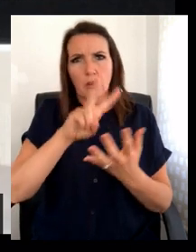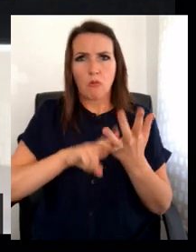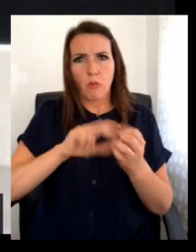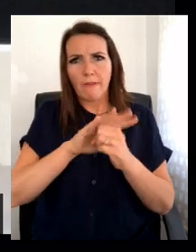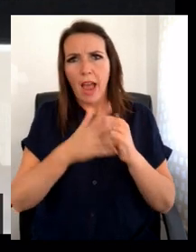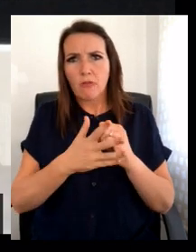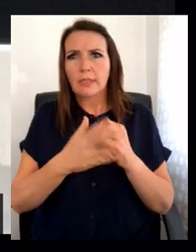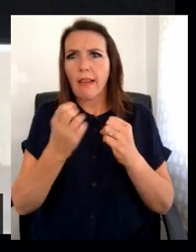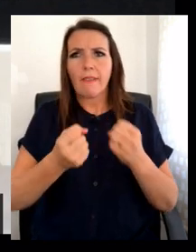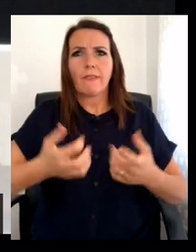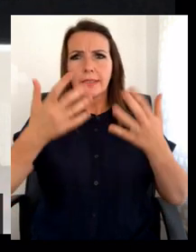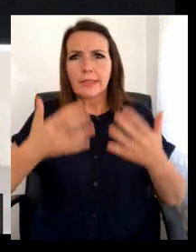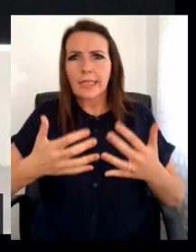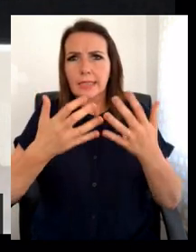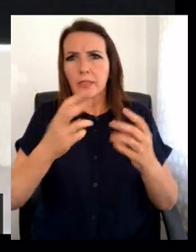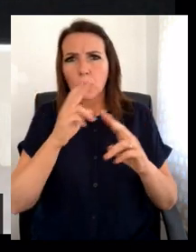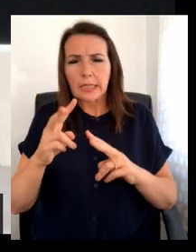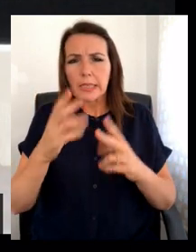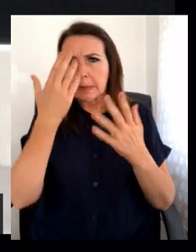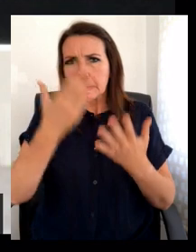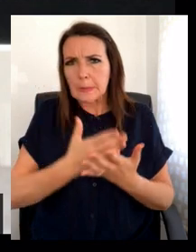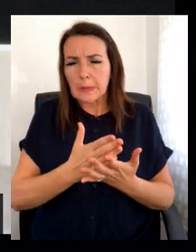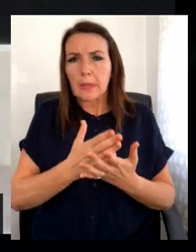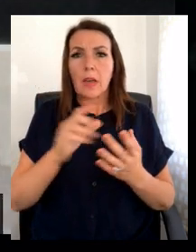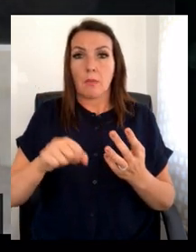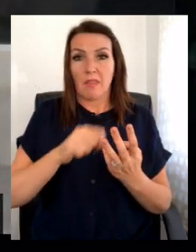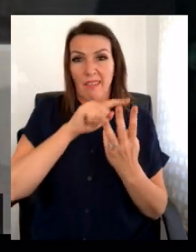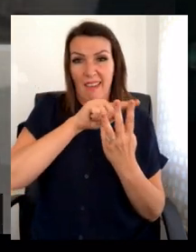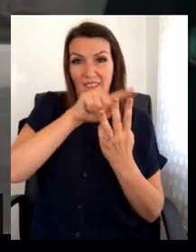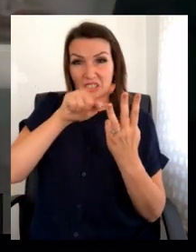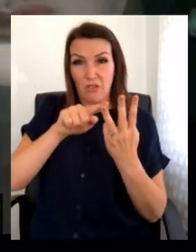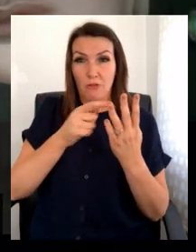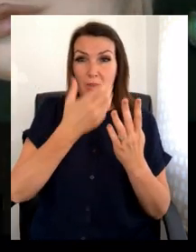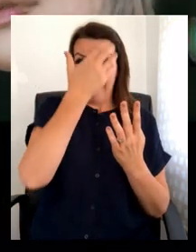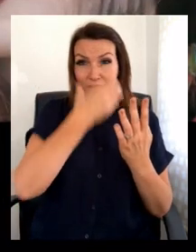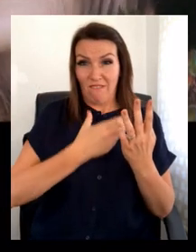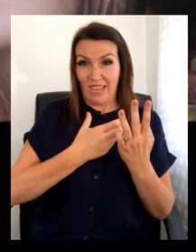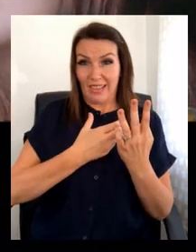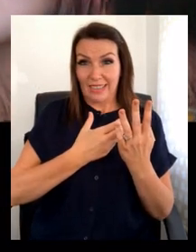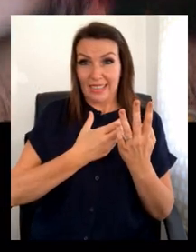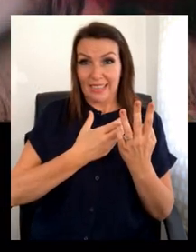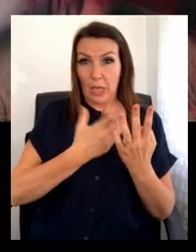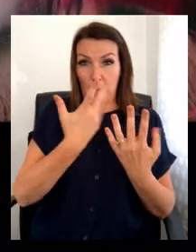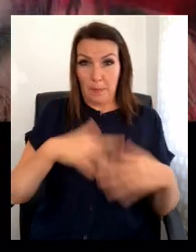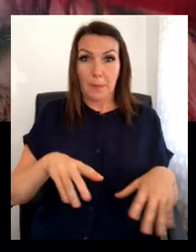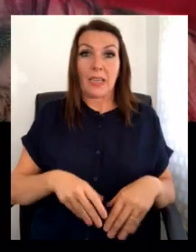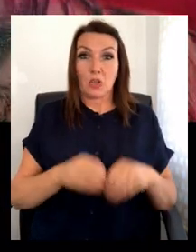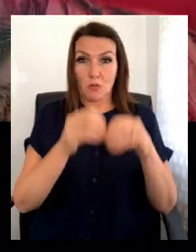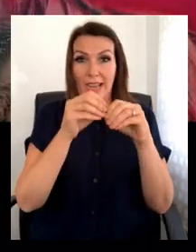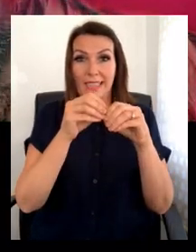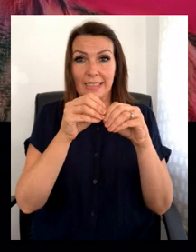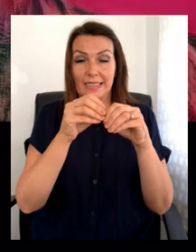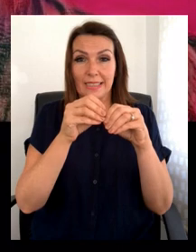video. But these are three faces which have been created using machine